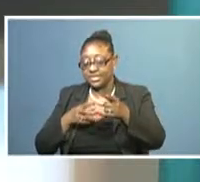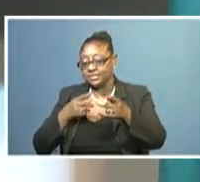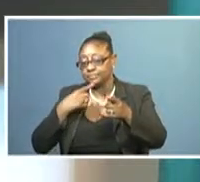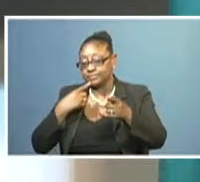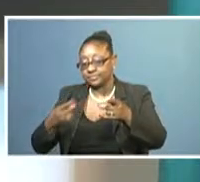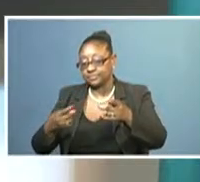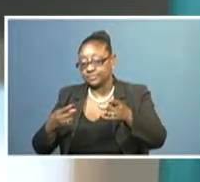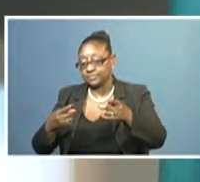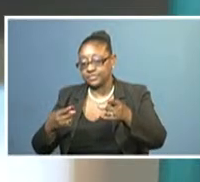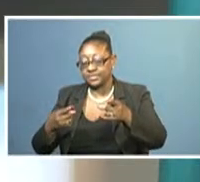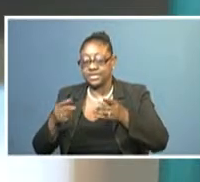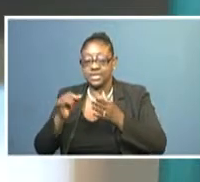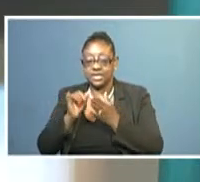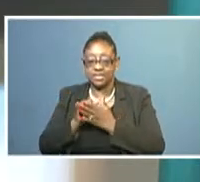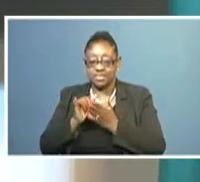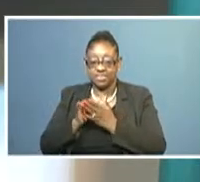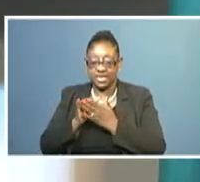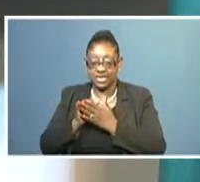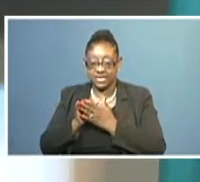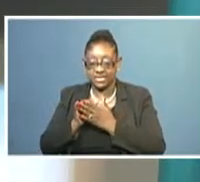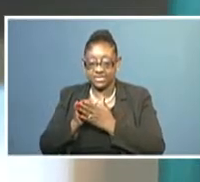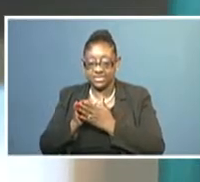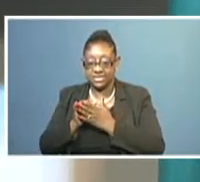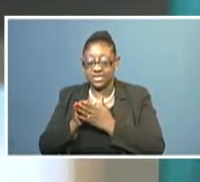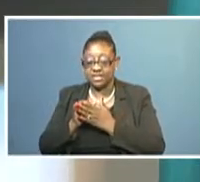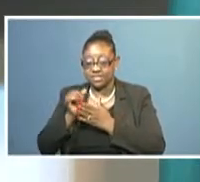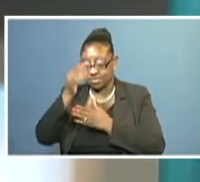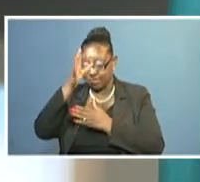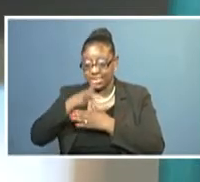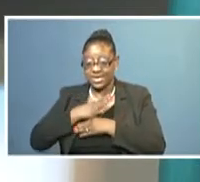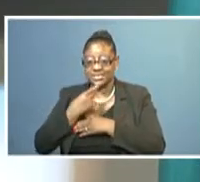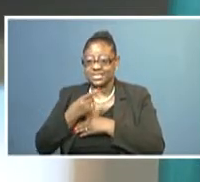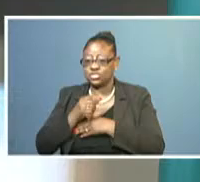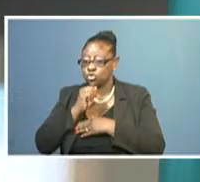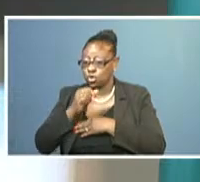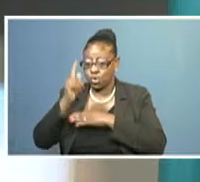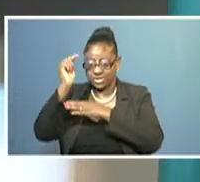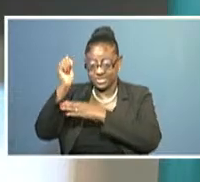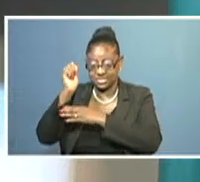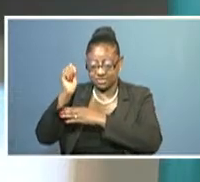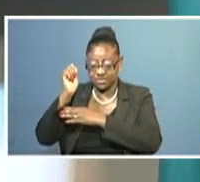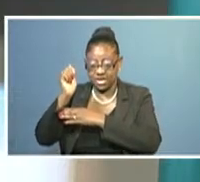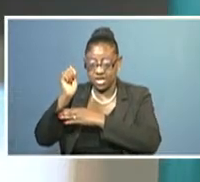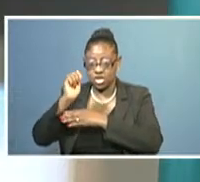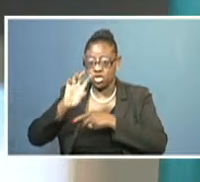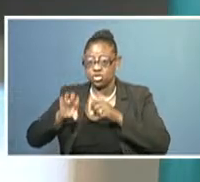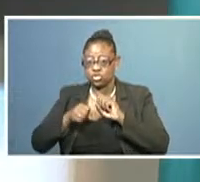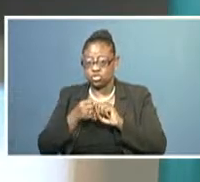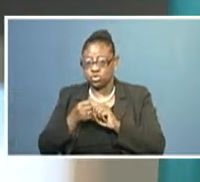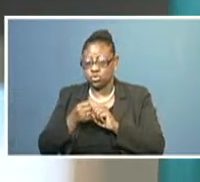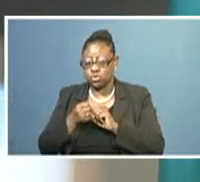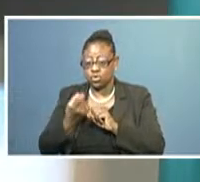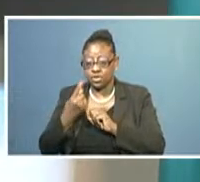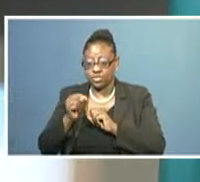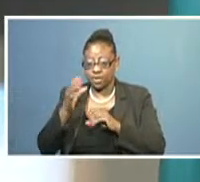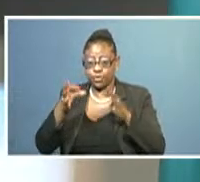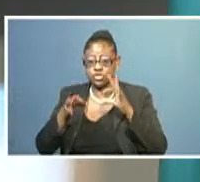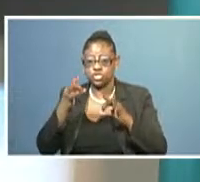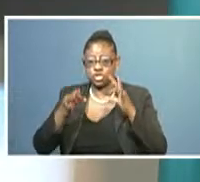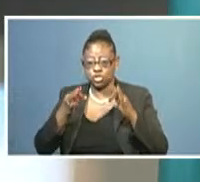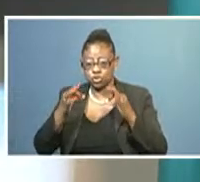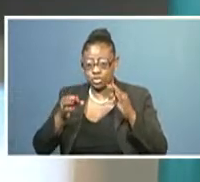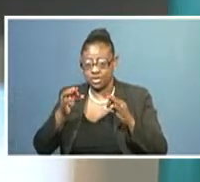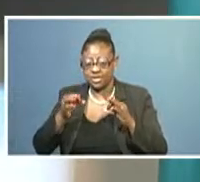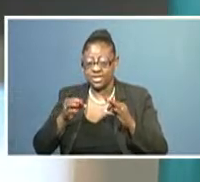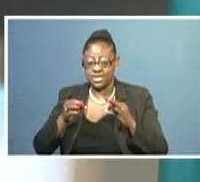Jonathan Ash, indicated his intention to not testify. Therefore, the Director of Public Prosecutions, having been advised